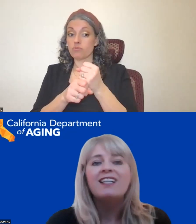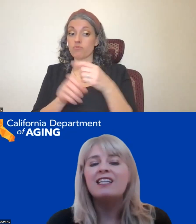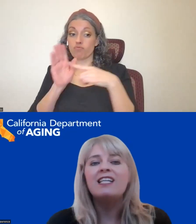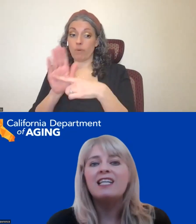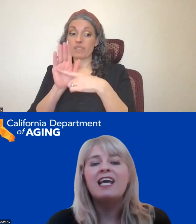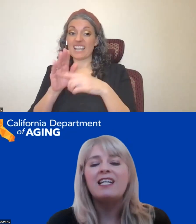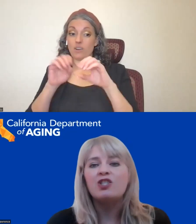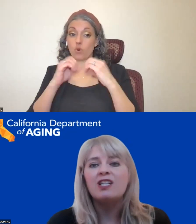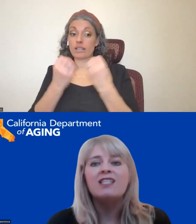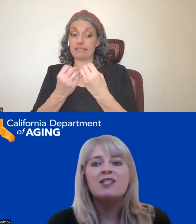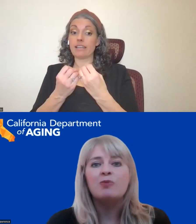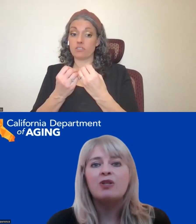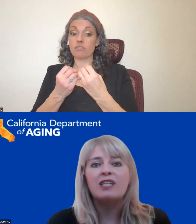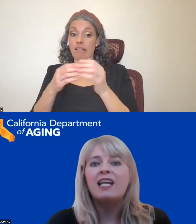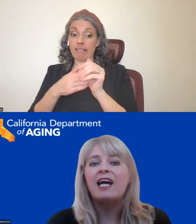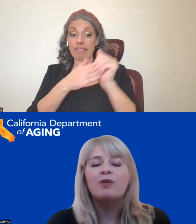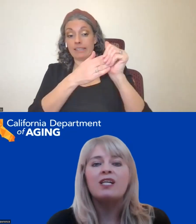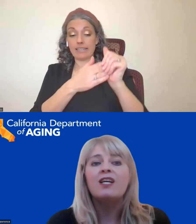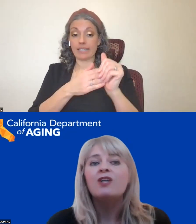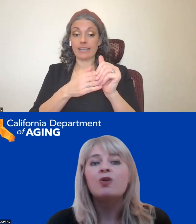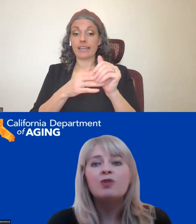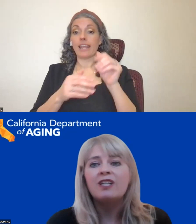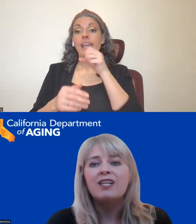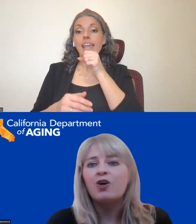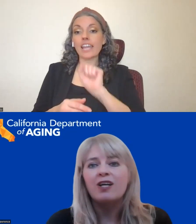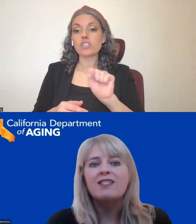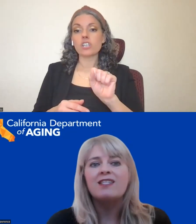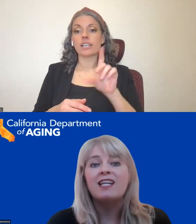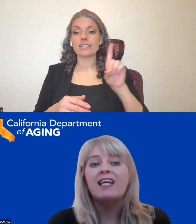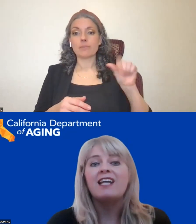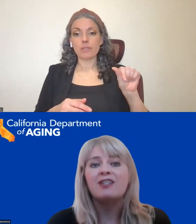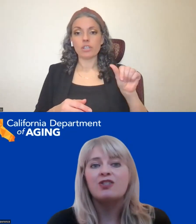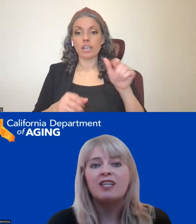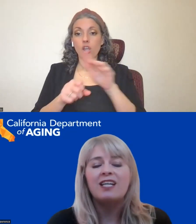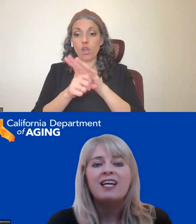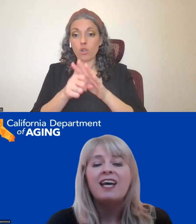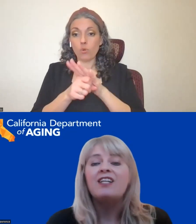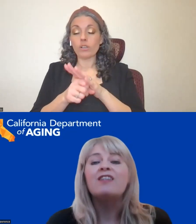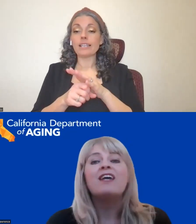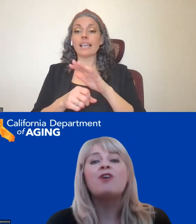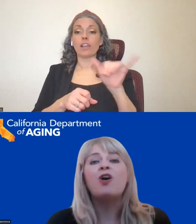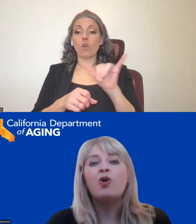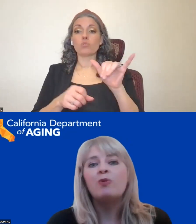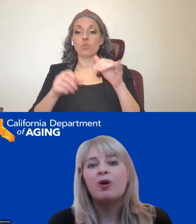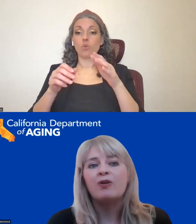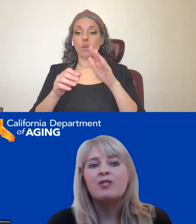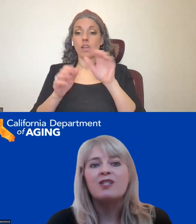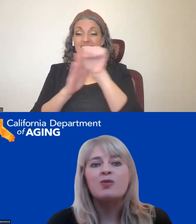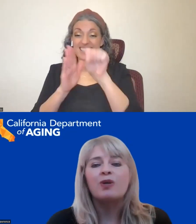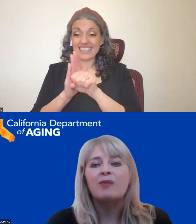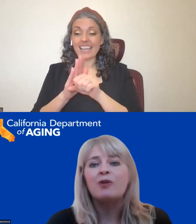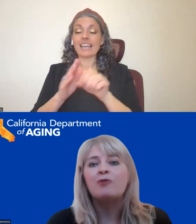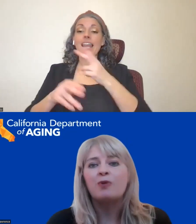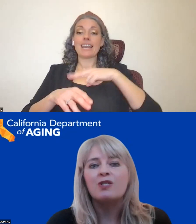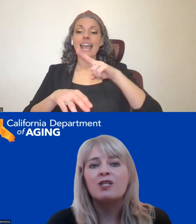organizations leading in aging and disability and equity locally, across the state, and nationally. And they have all been partners in